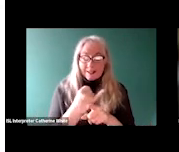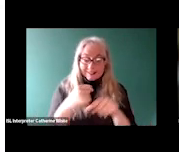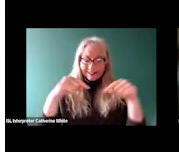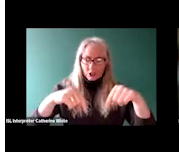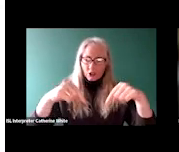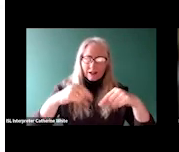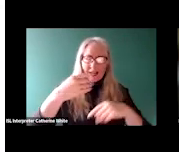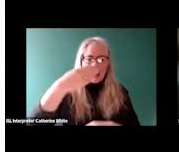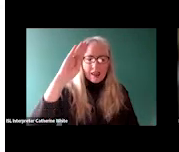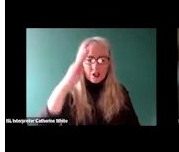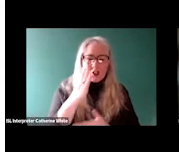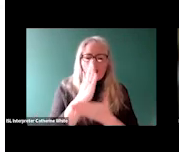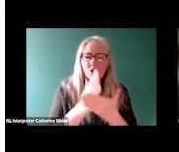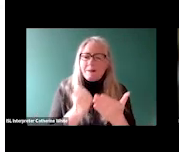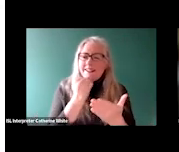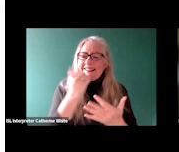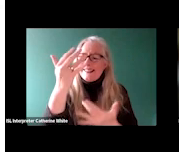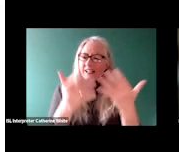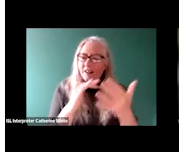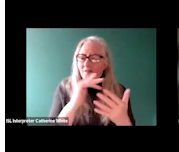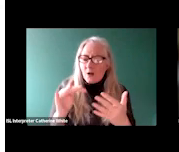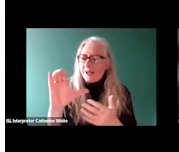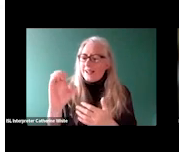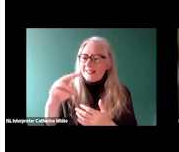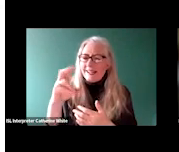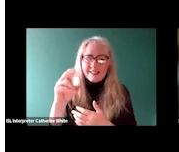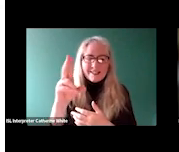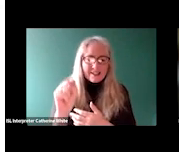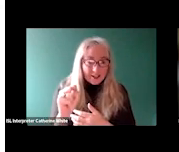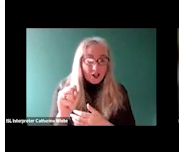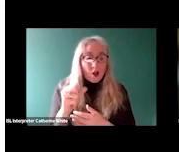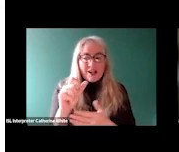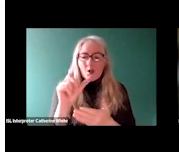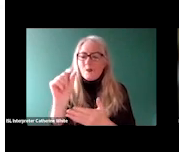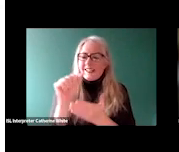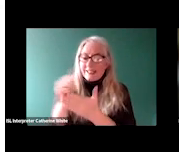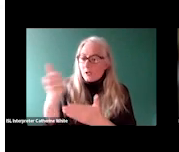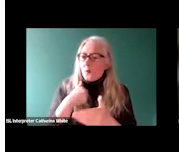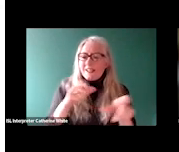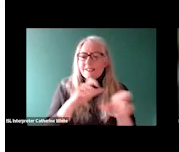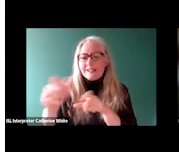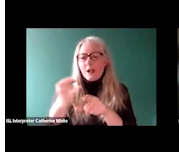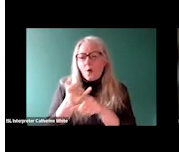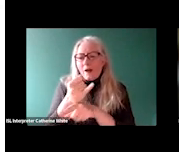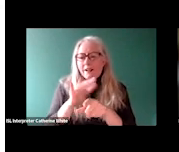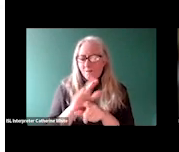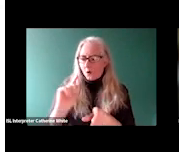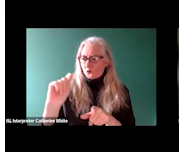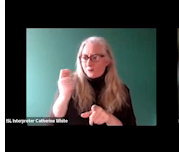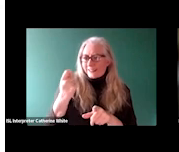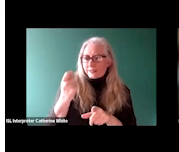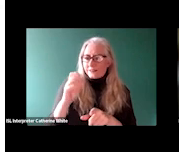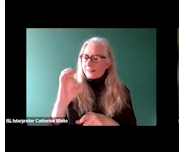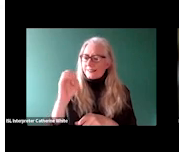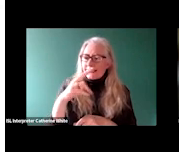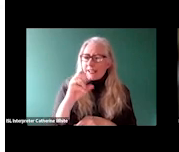and some statistics from our census in 2016. We're still waiting for the equivalent data from the most recent census.